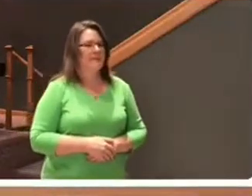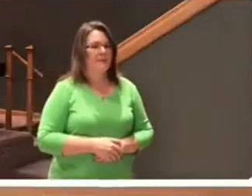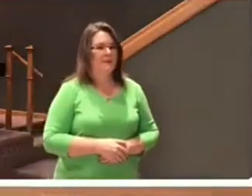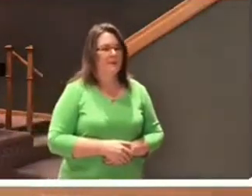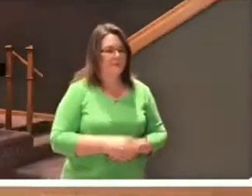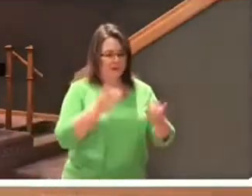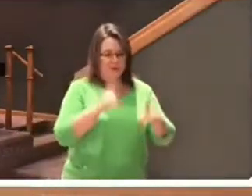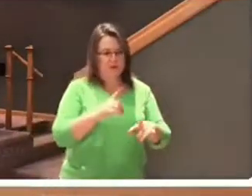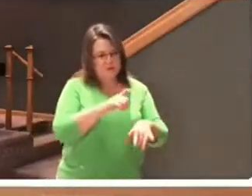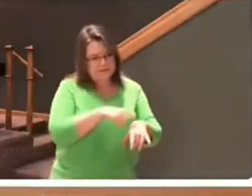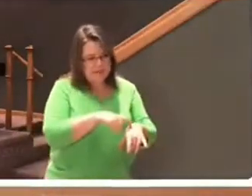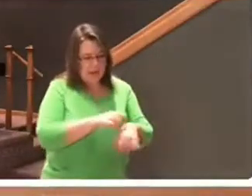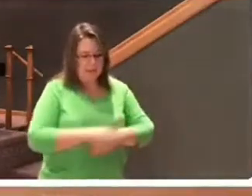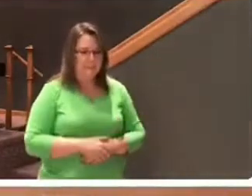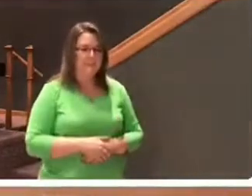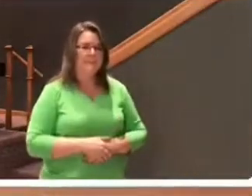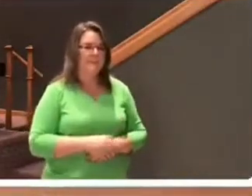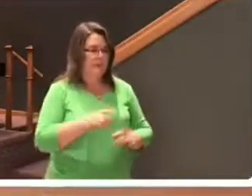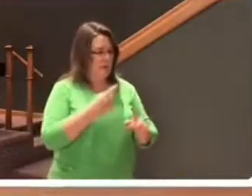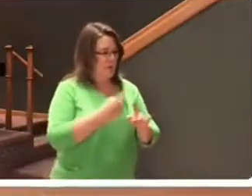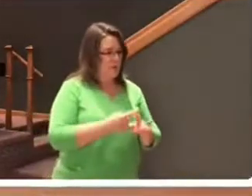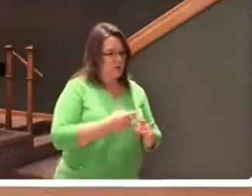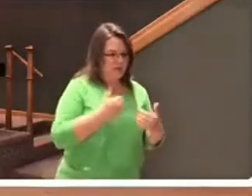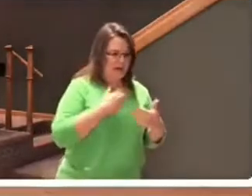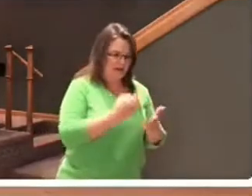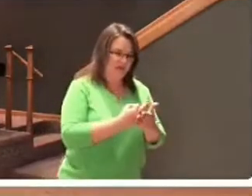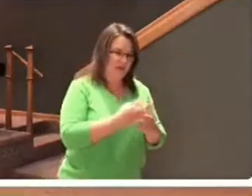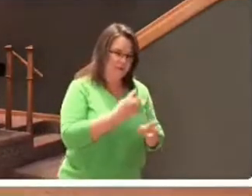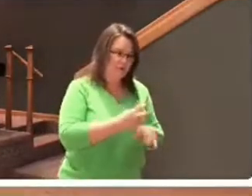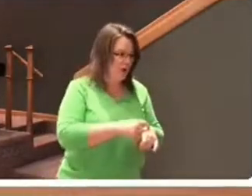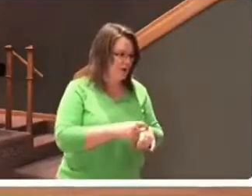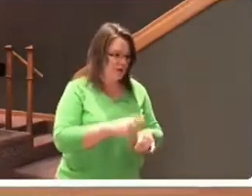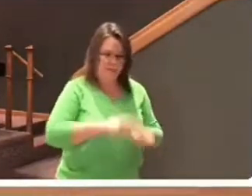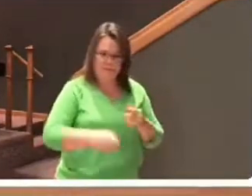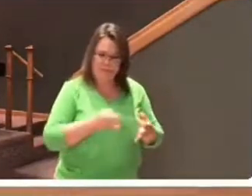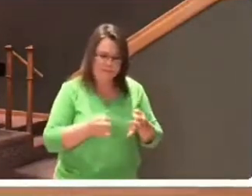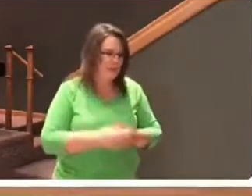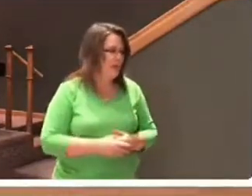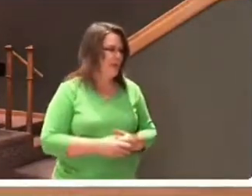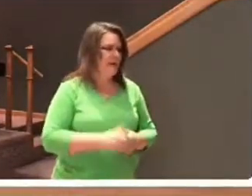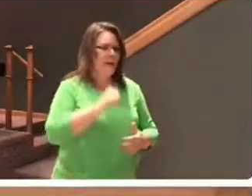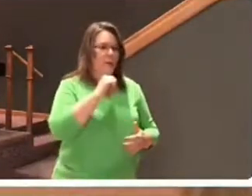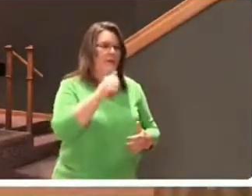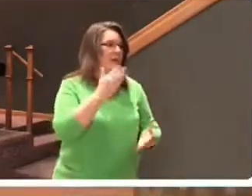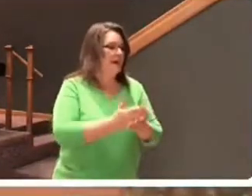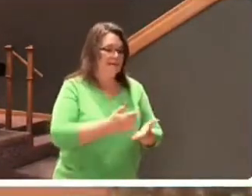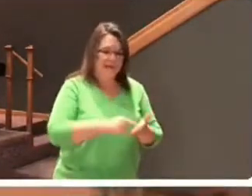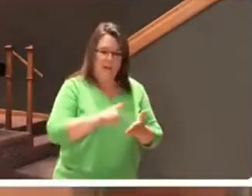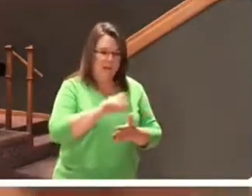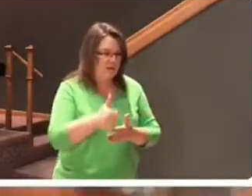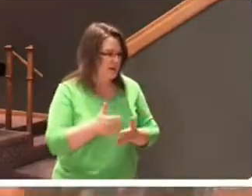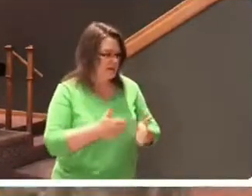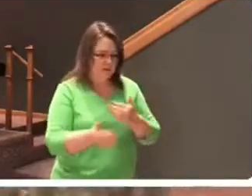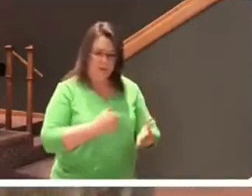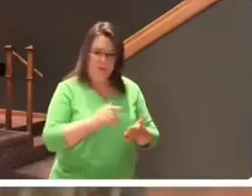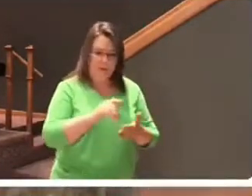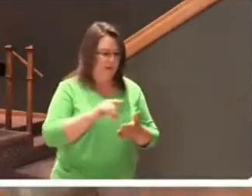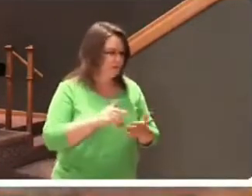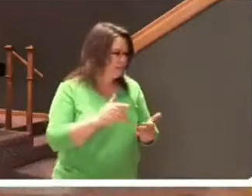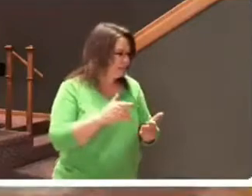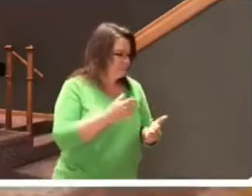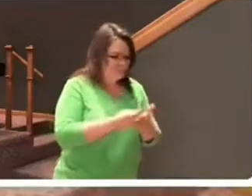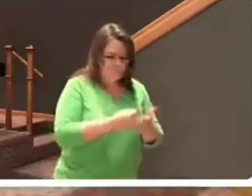So during a period of time when we were hit with financial hardship beyond our control, we did not stop tithing. No matter what the dollar amount was